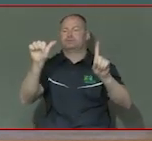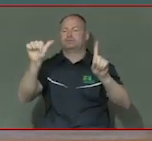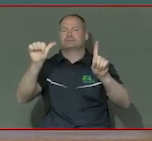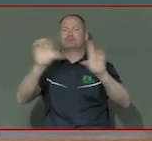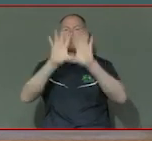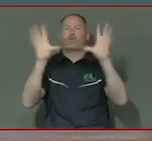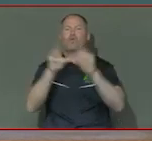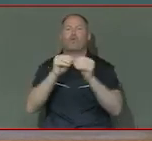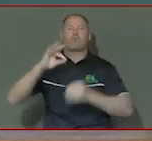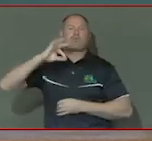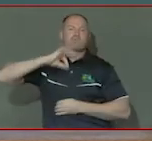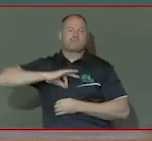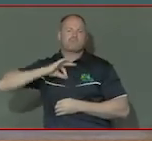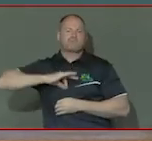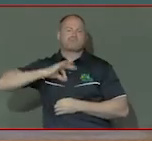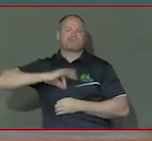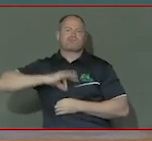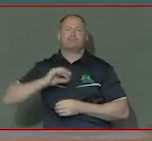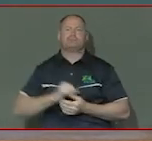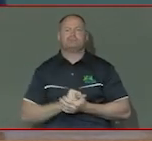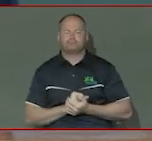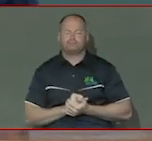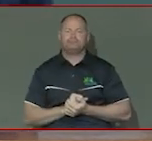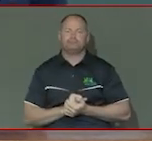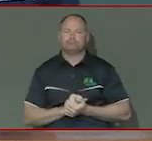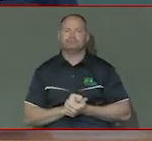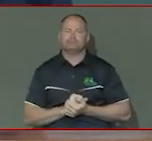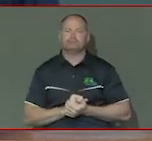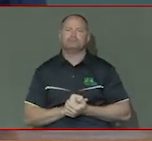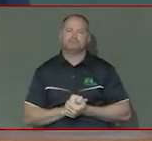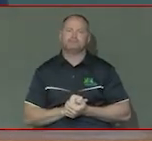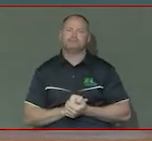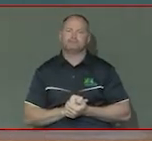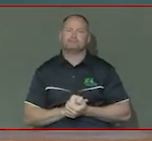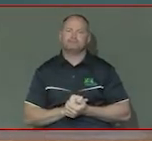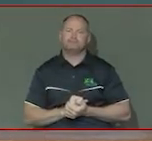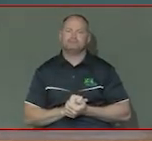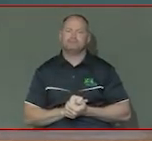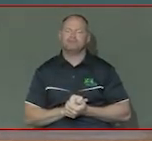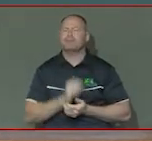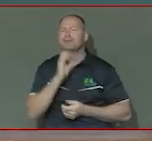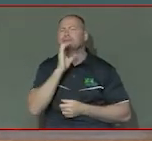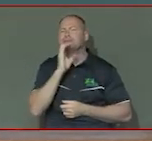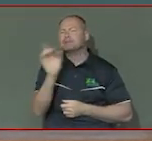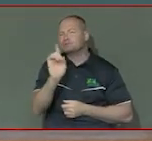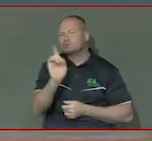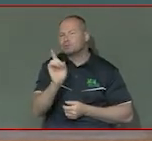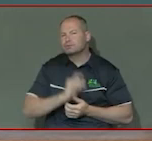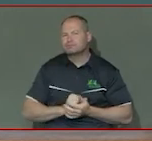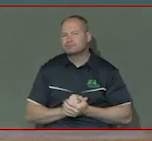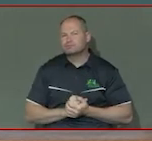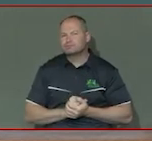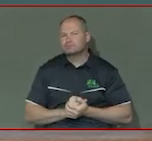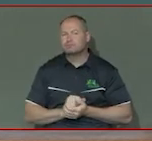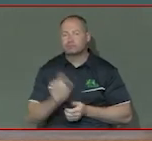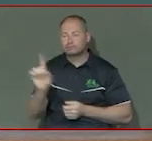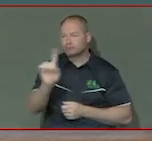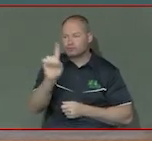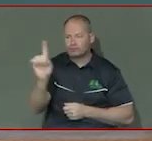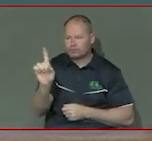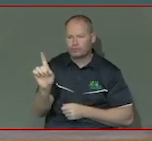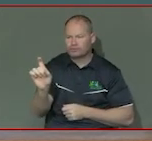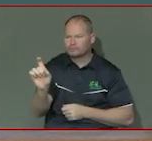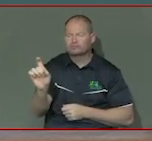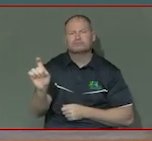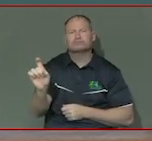They have to do with profitability. In other words, if the question says, does the